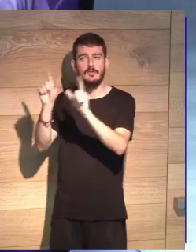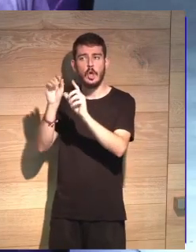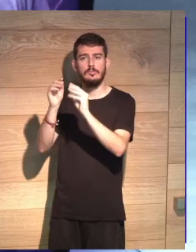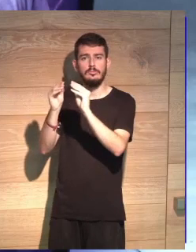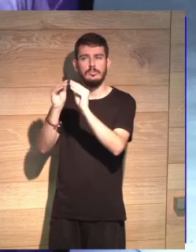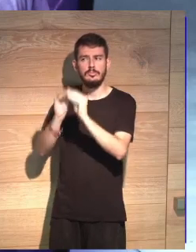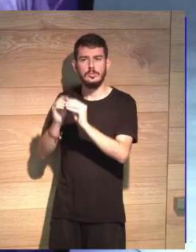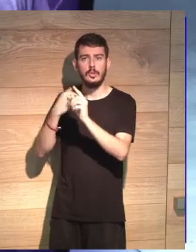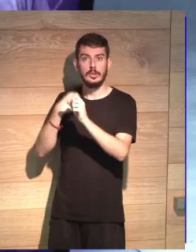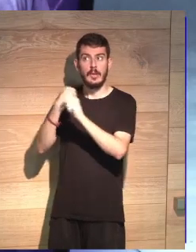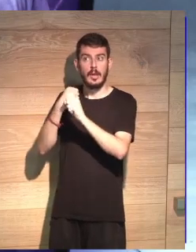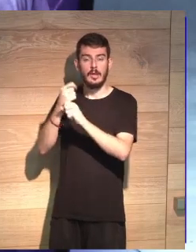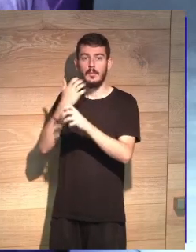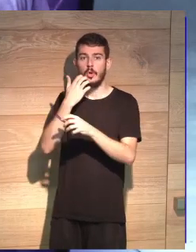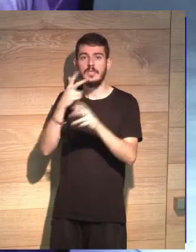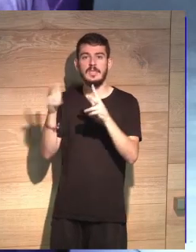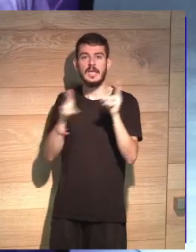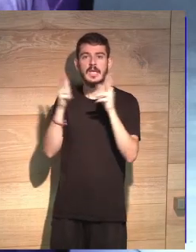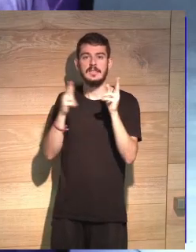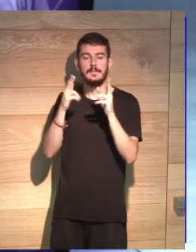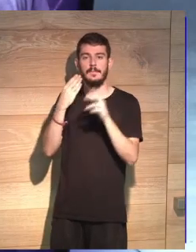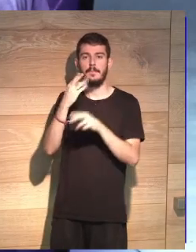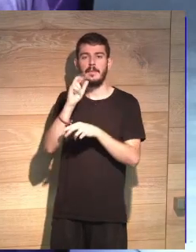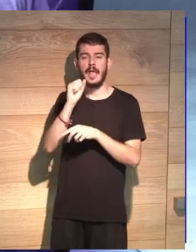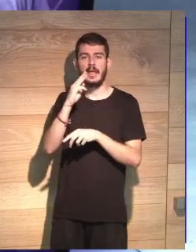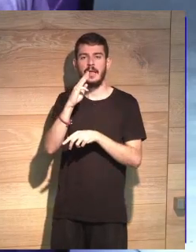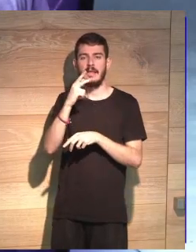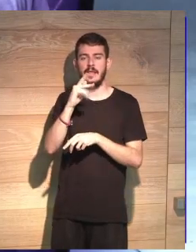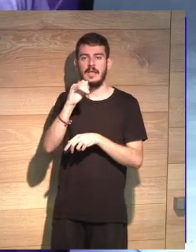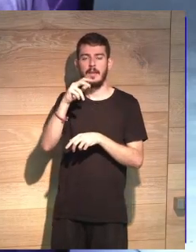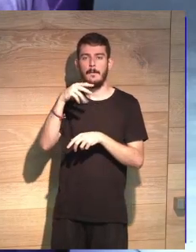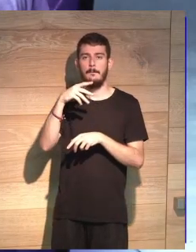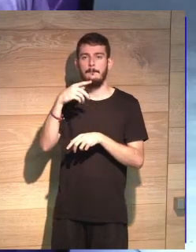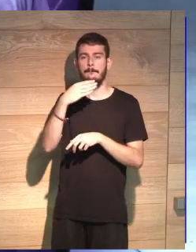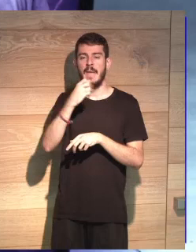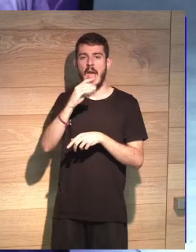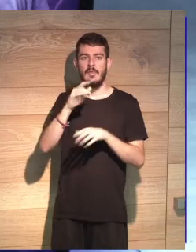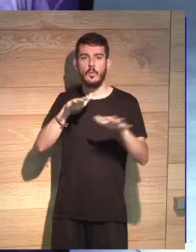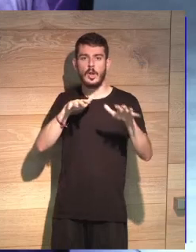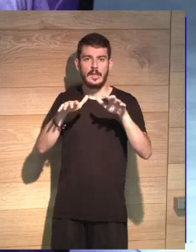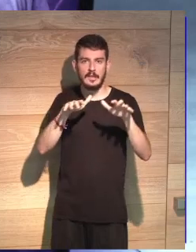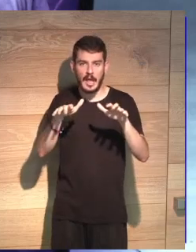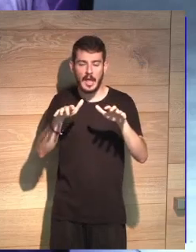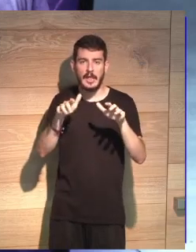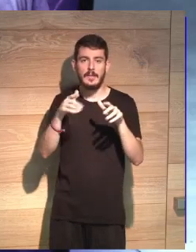with a great TV producer, producing series such as Breaking Bad or Mad